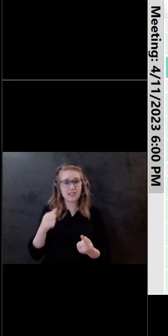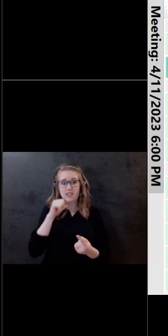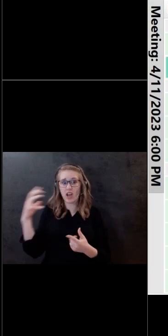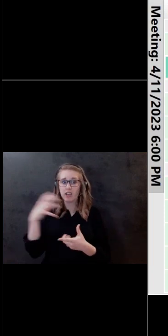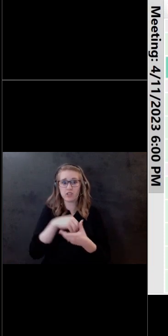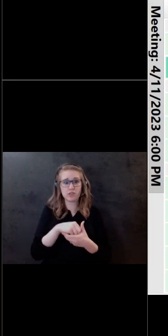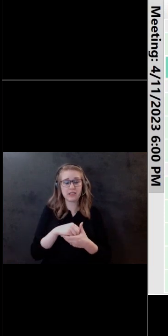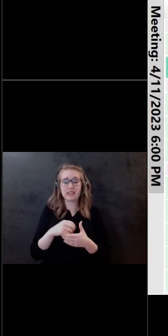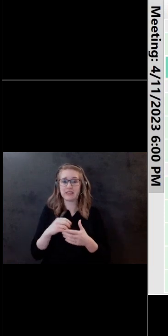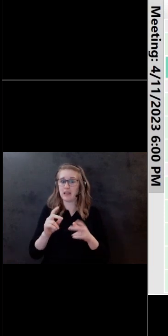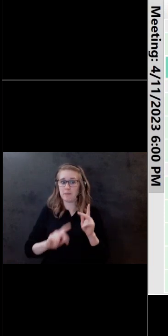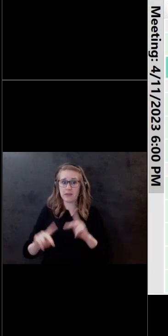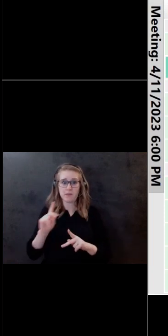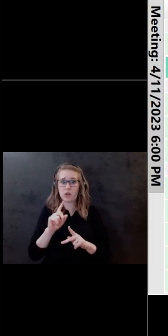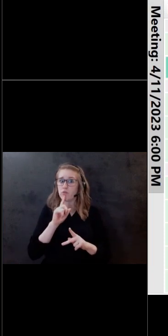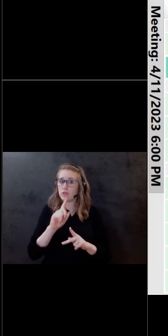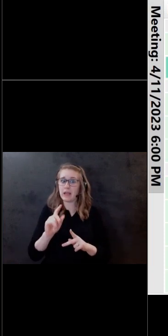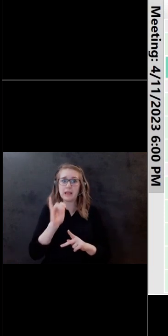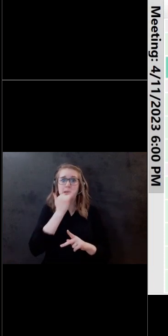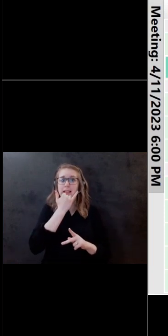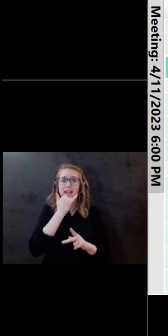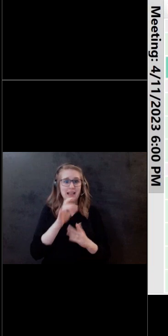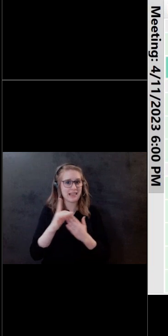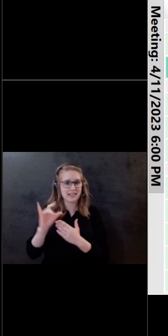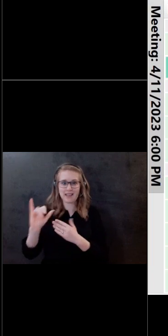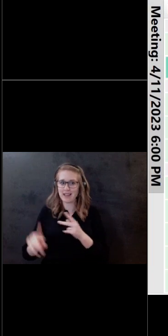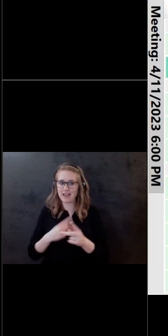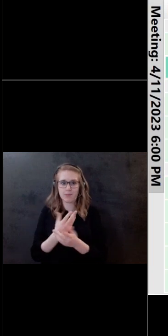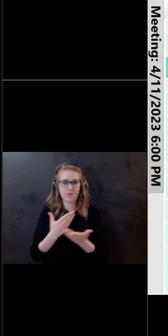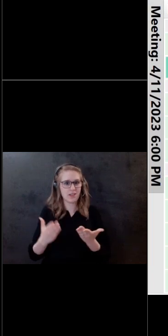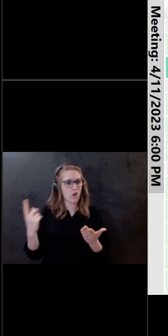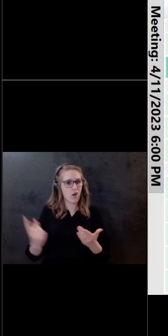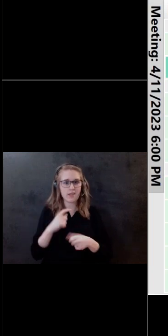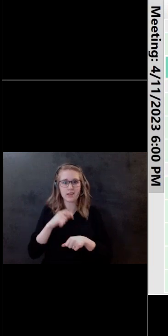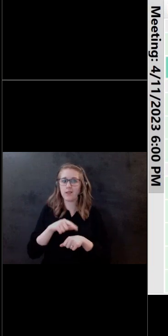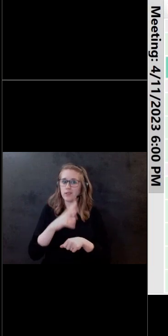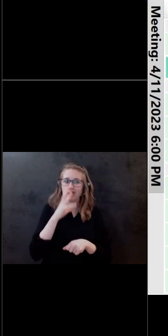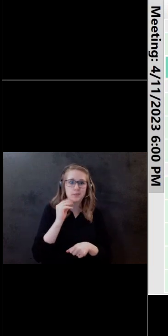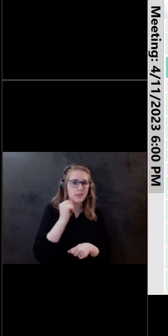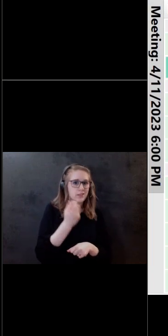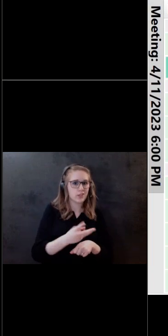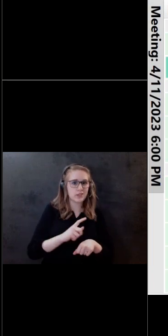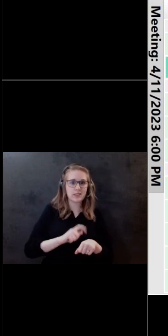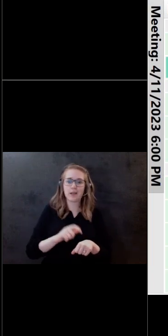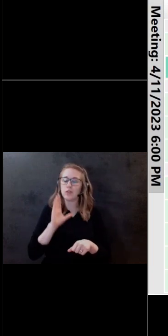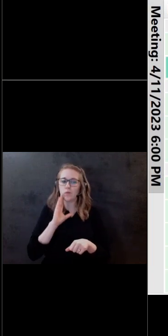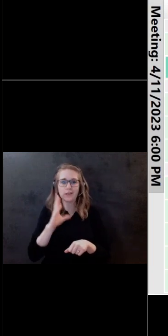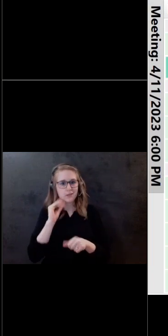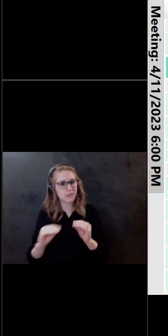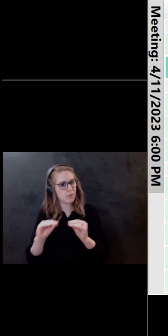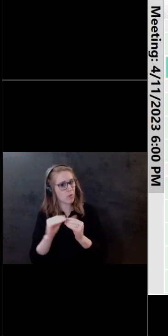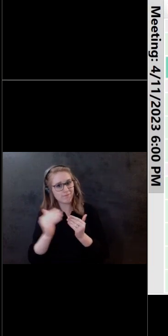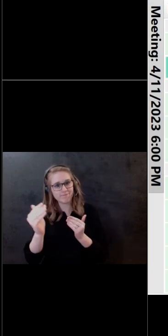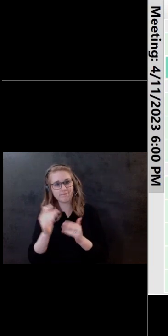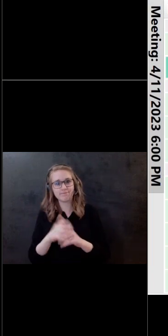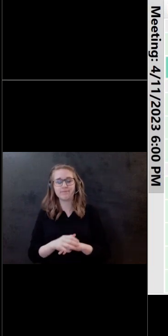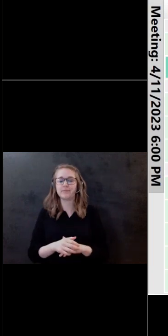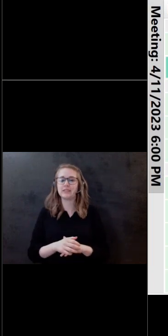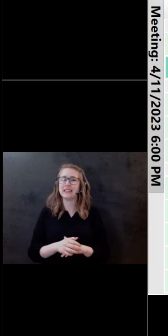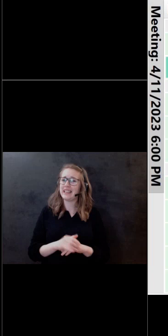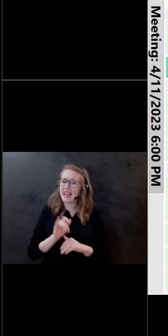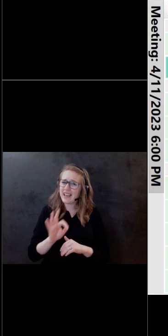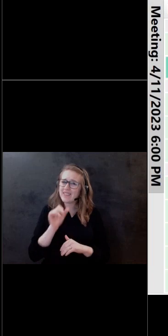big mistake. It leads to that kind of stuff all the time. You guys have experienced it a couple of times already. You're going to experience a lot more of it if we don't